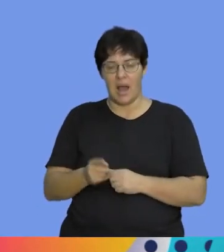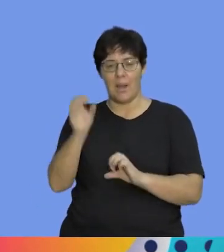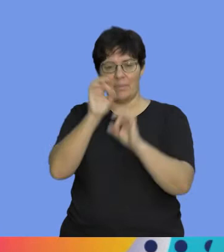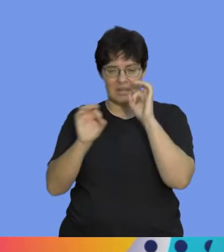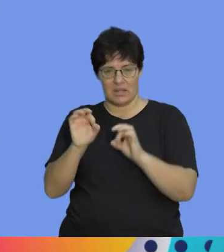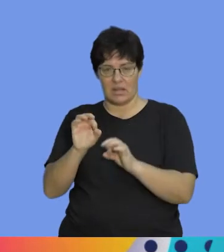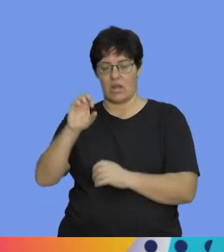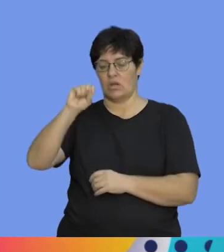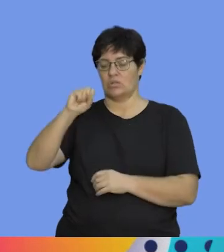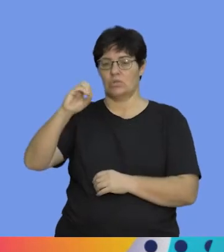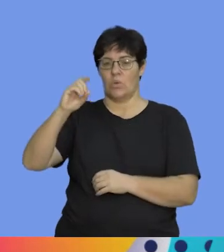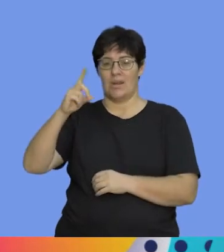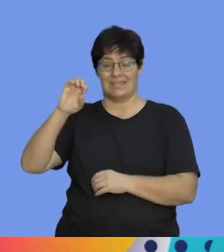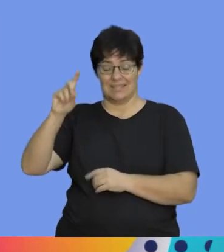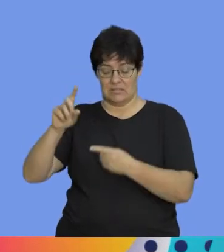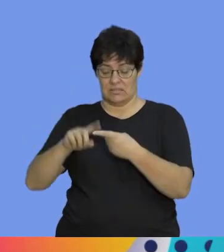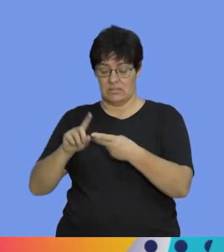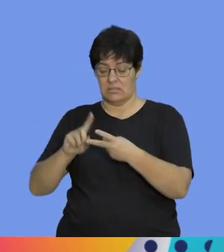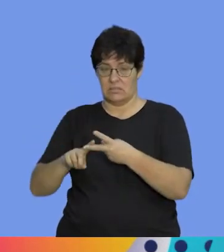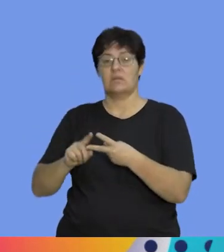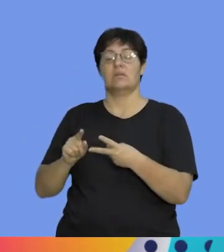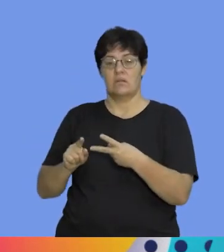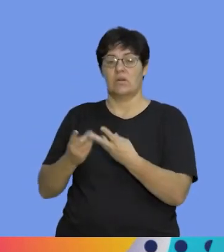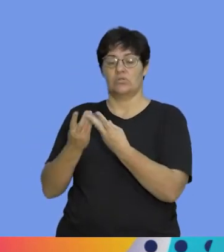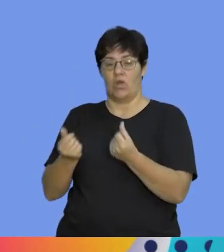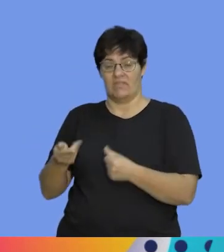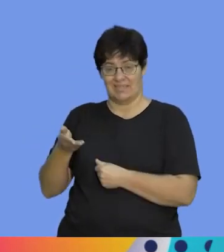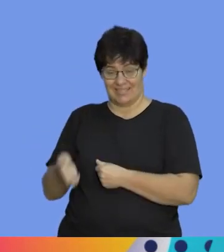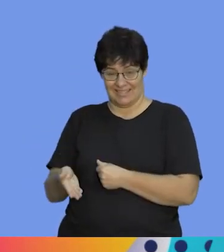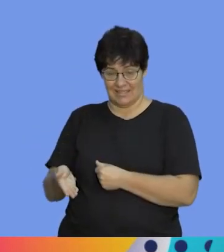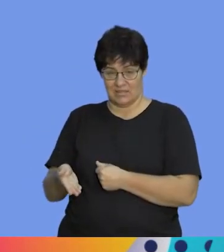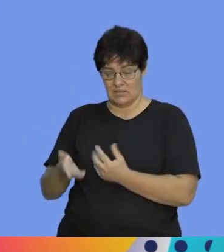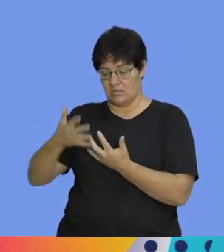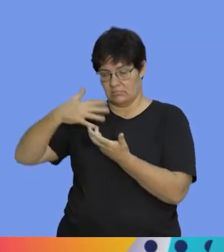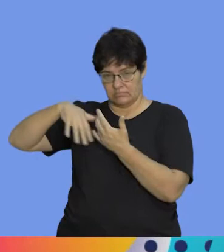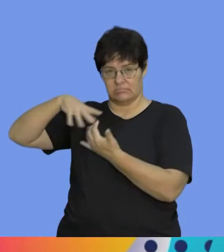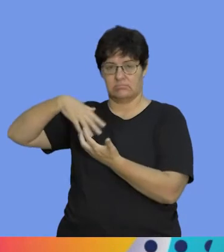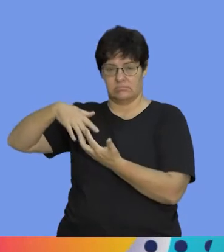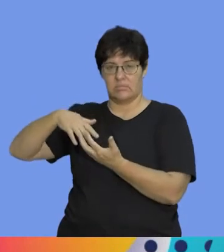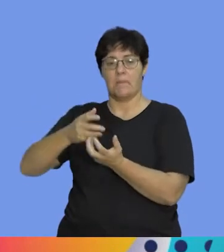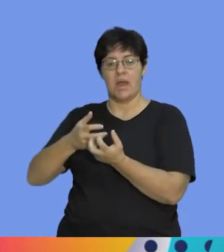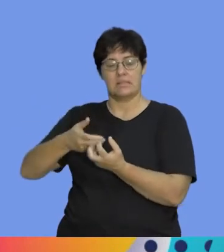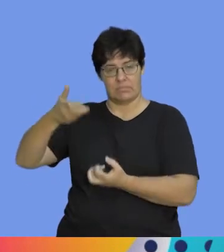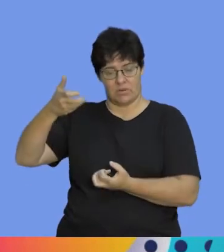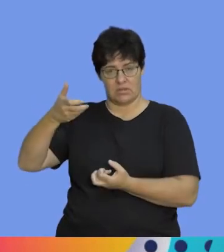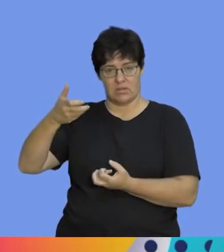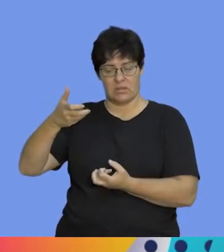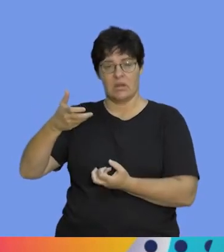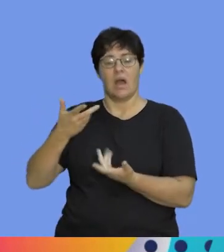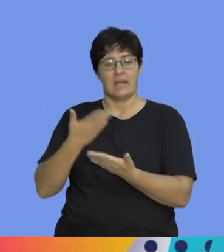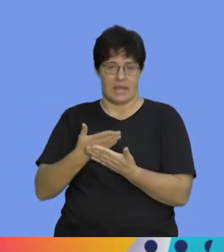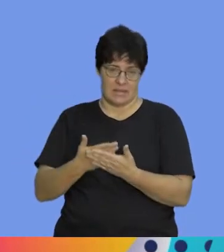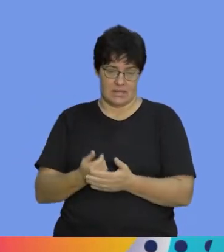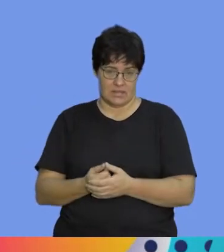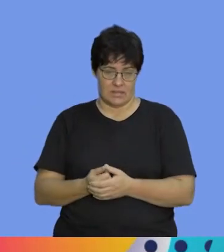the solute surrounded by particles of the solvent. And these two can be separated, you know, by physical means. That's